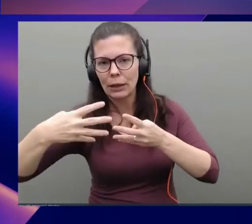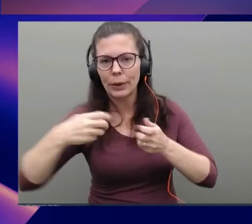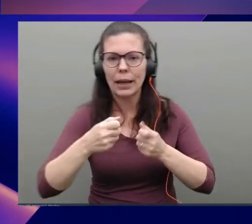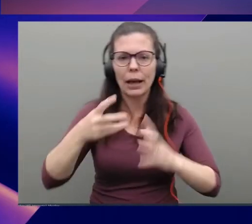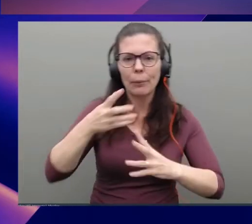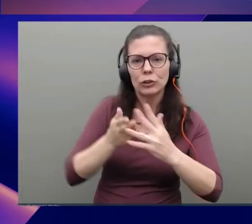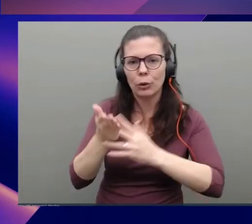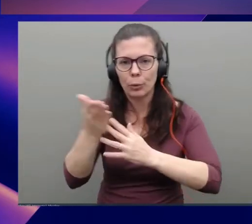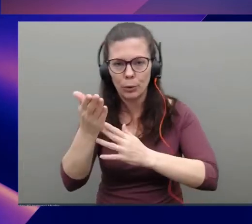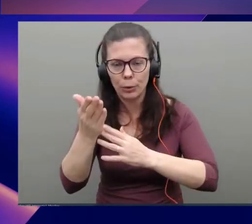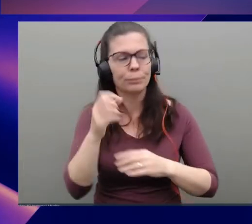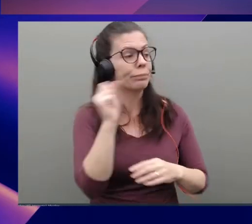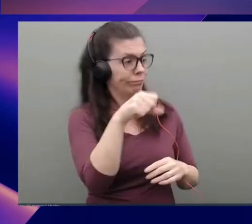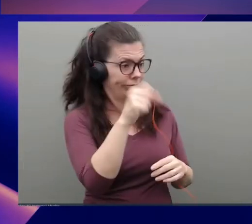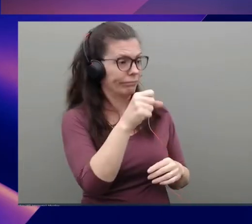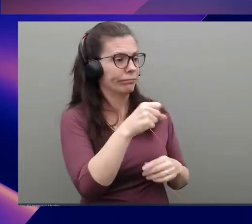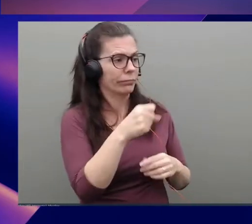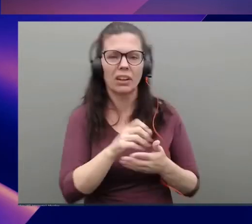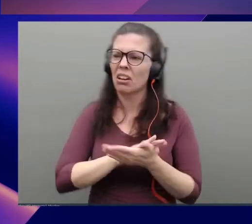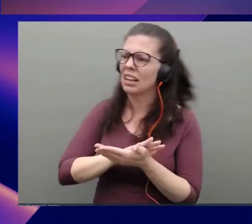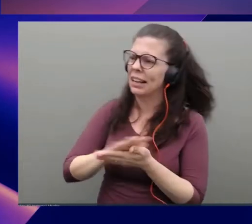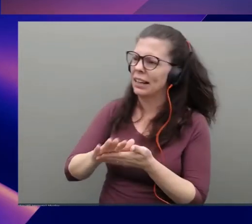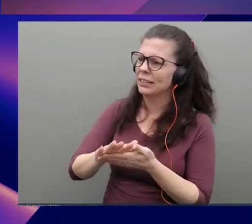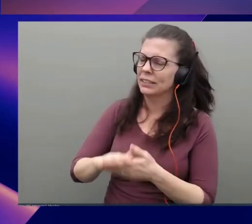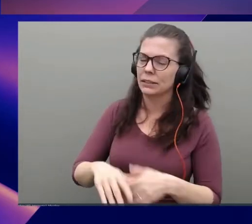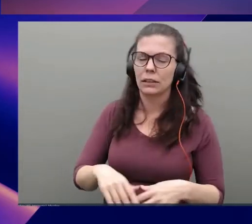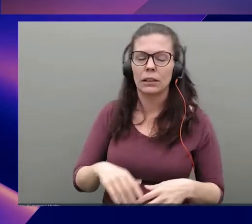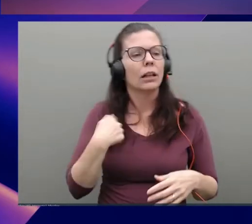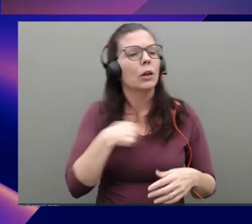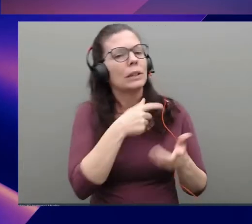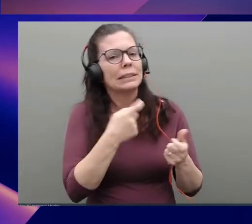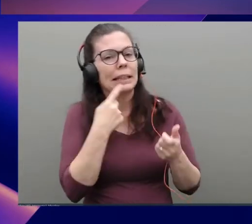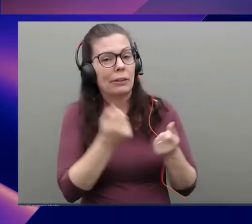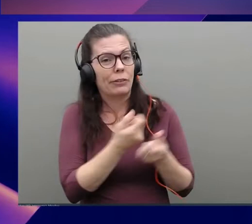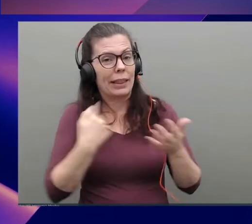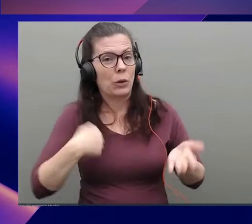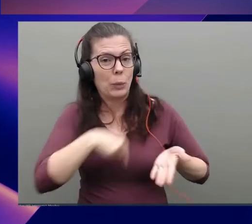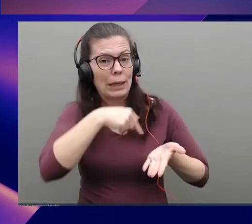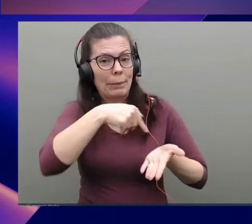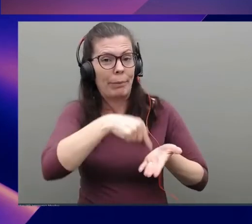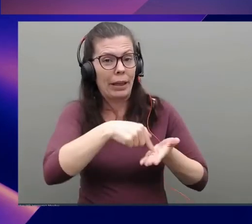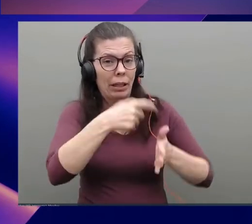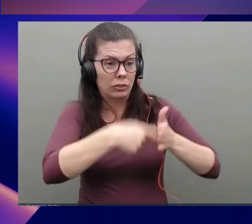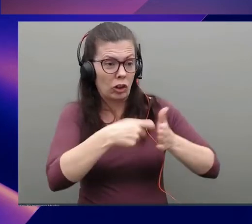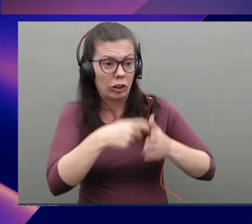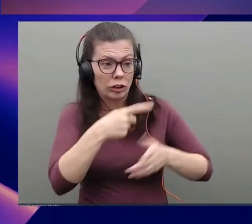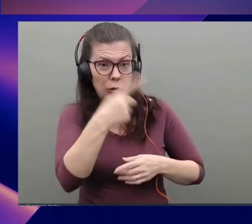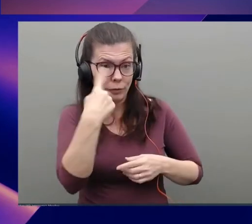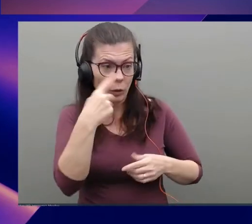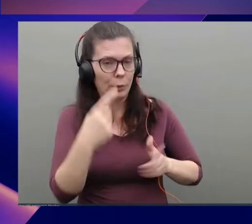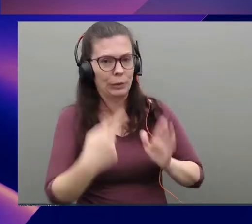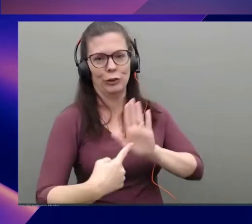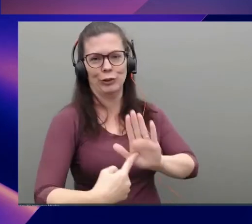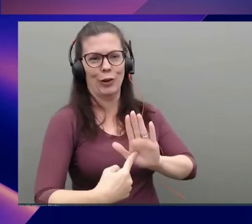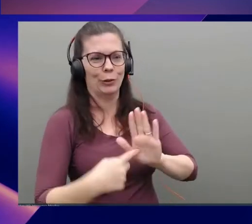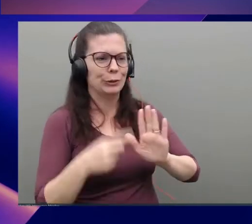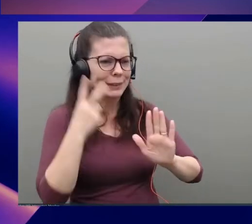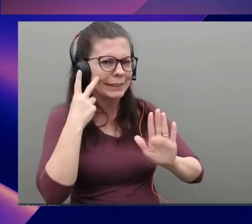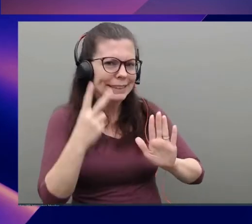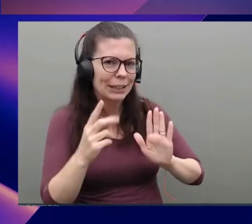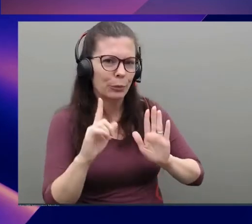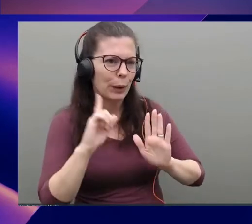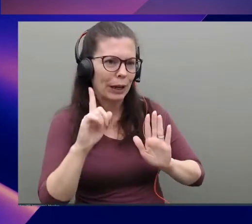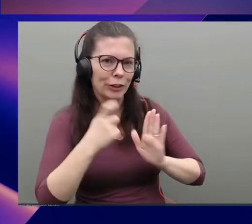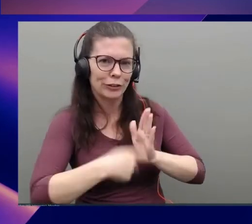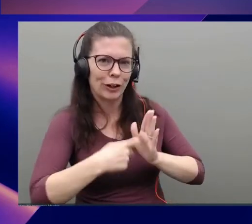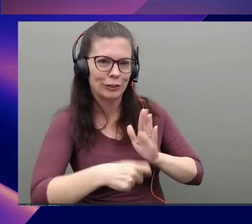absolutely. Nice, nice. Yeah, we wanted to say like everything we bill you for, we want to show you. Yeah. That way you can figure out where the bills are coming from, those kinds of things. So that's one of the things